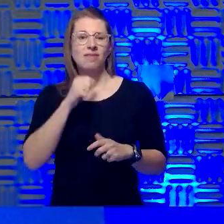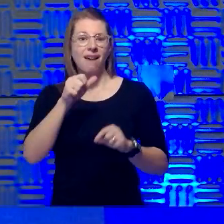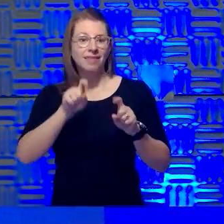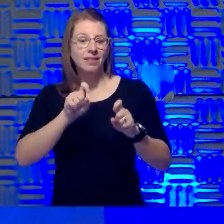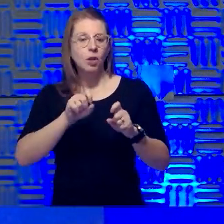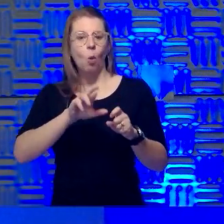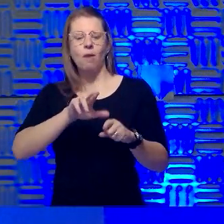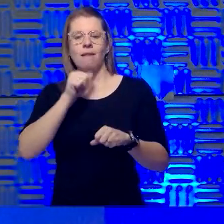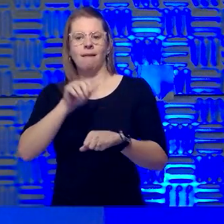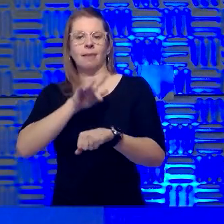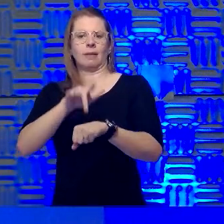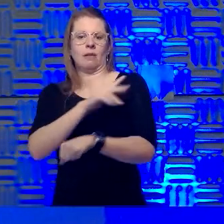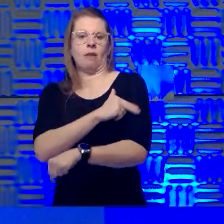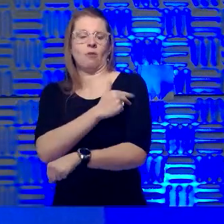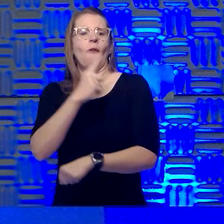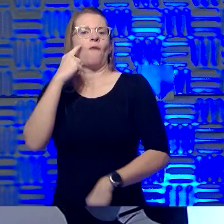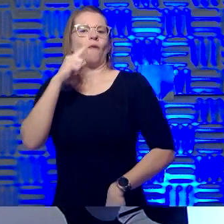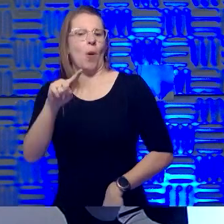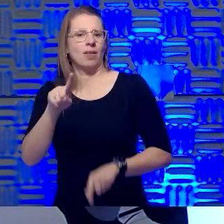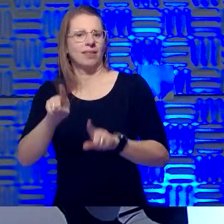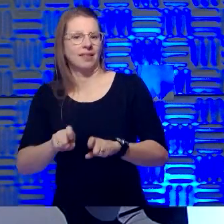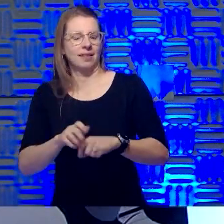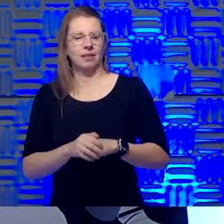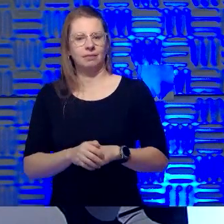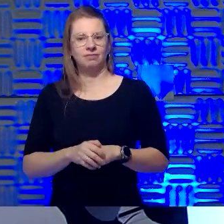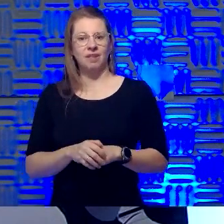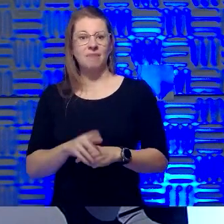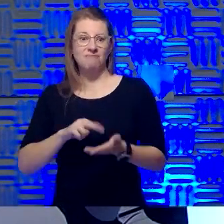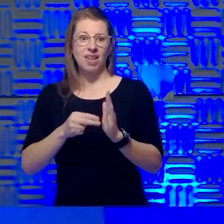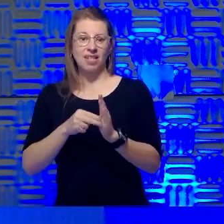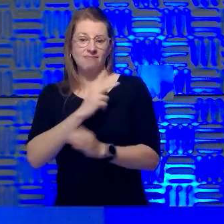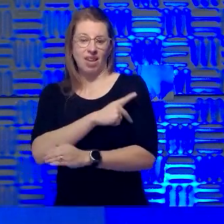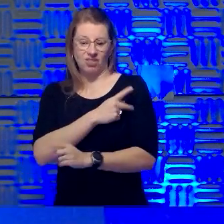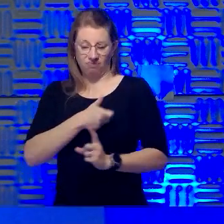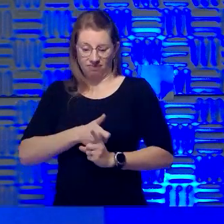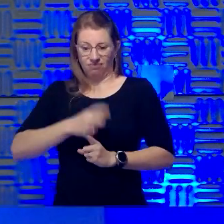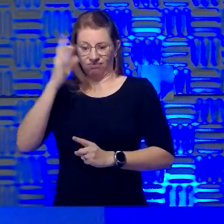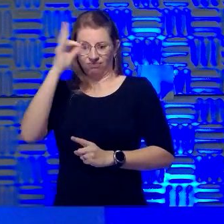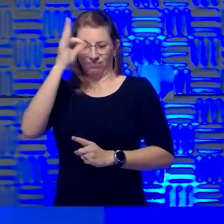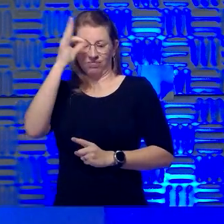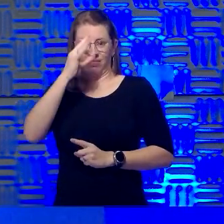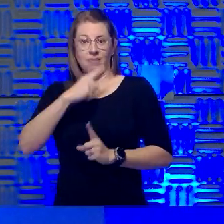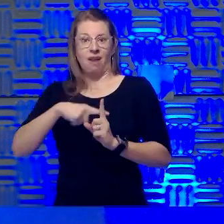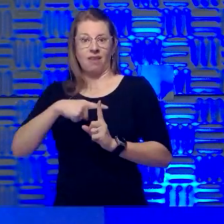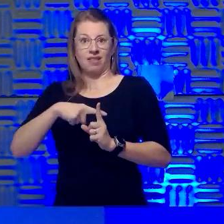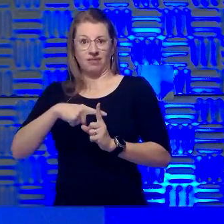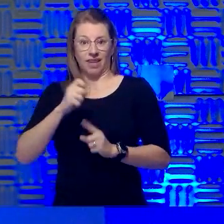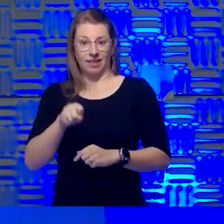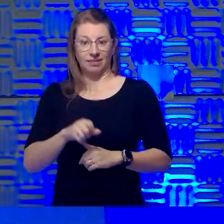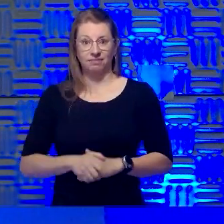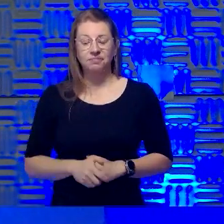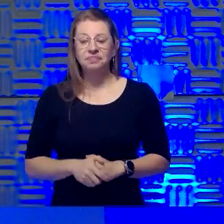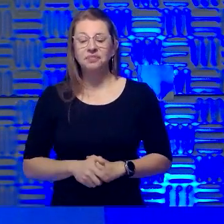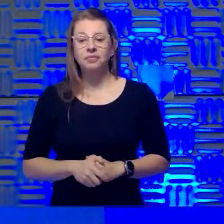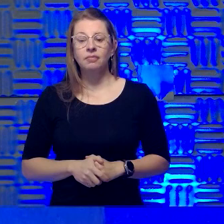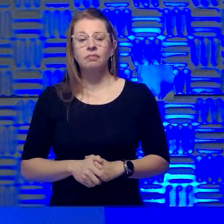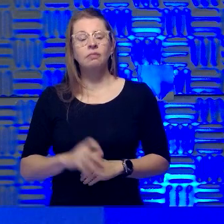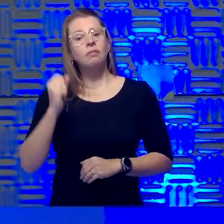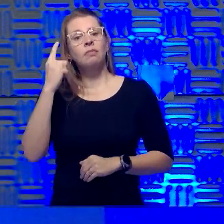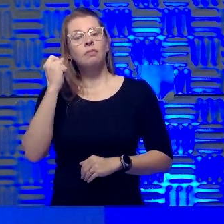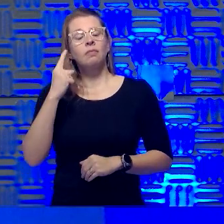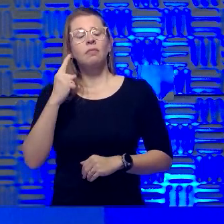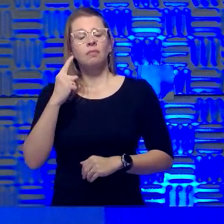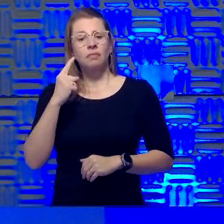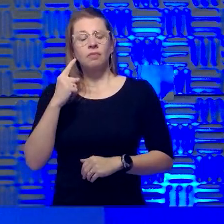not going to the hospital for testing. Yeah, people don't know. But really, if you're having a procedure, and we've heard this from our surgical colleagues, and we know this, that if